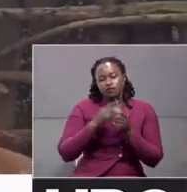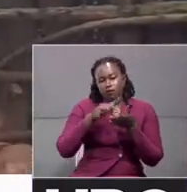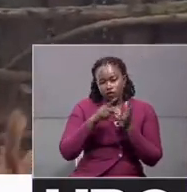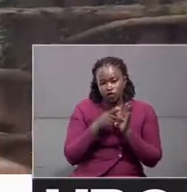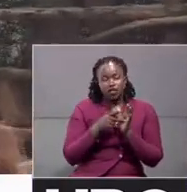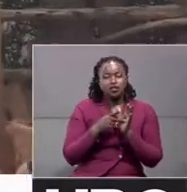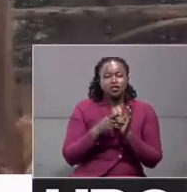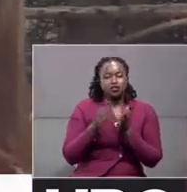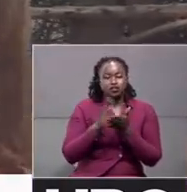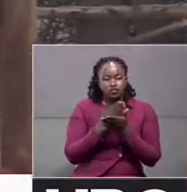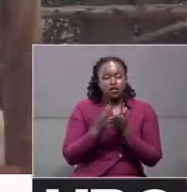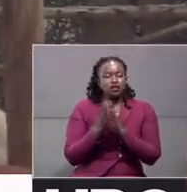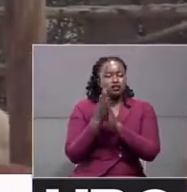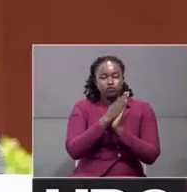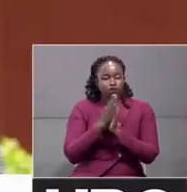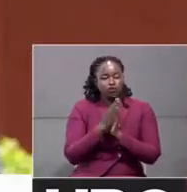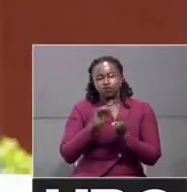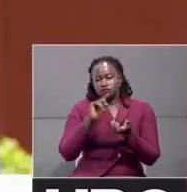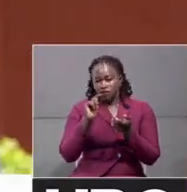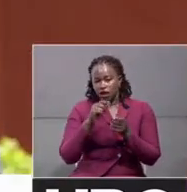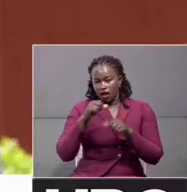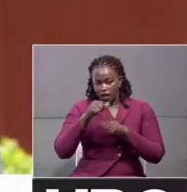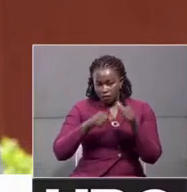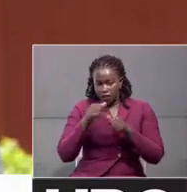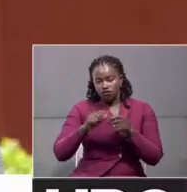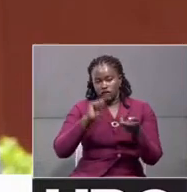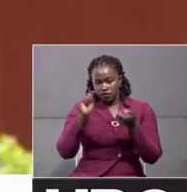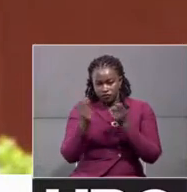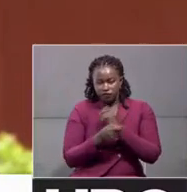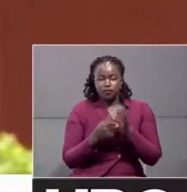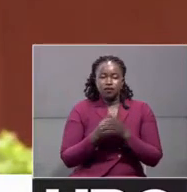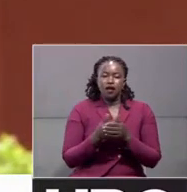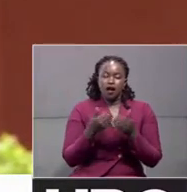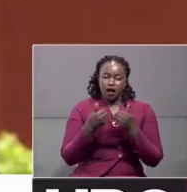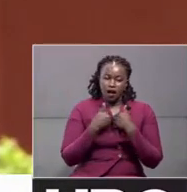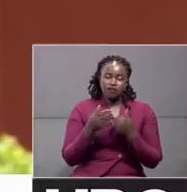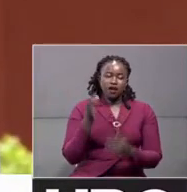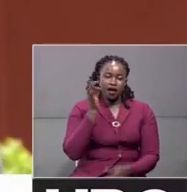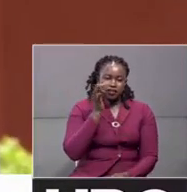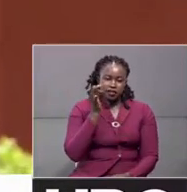inspiring stories of transformation. Nine mwanyi yikabiri